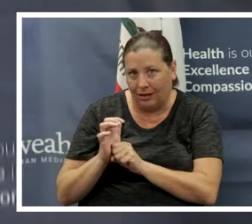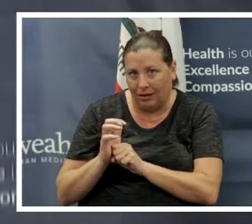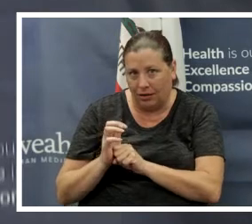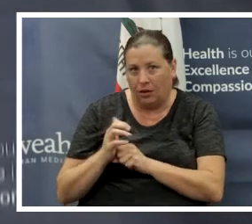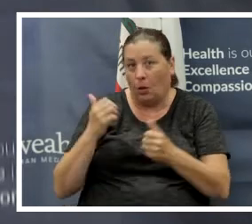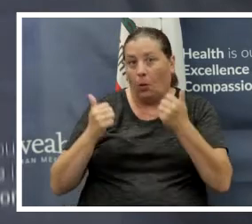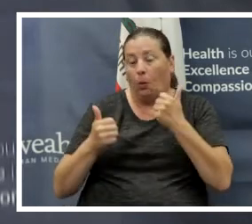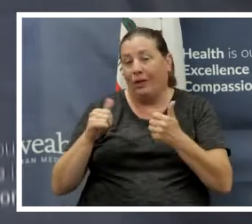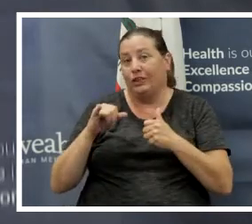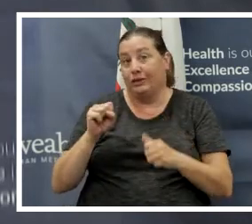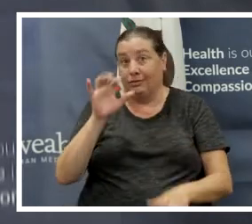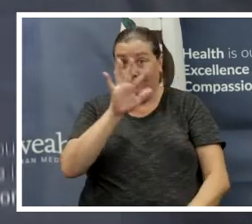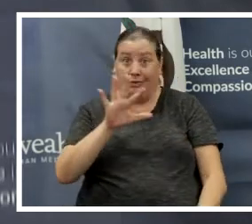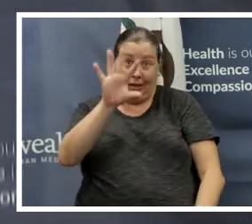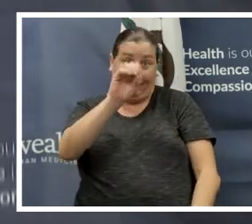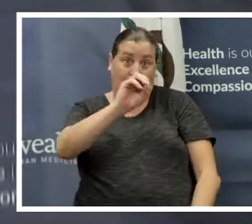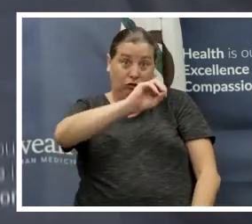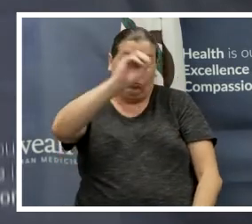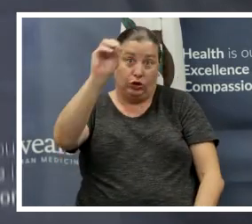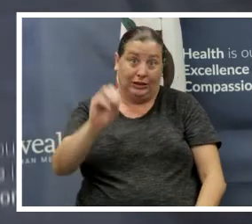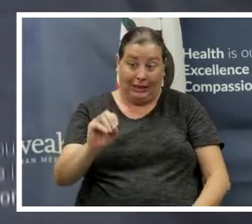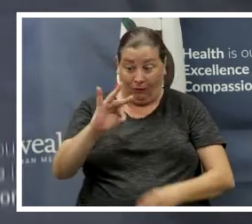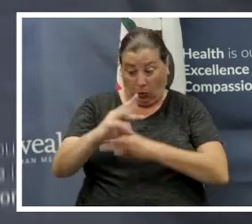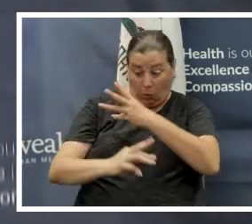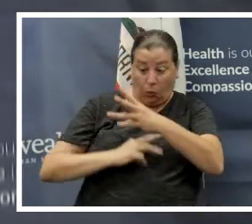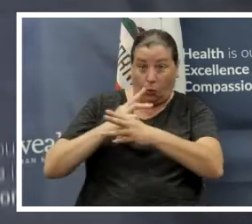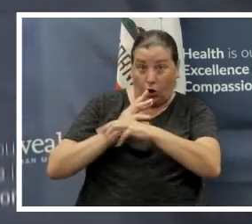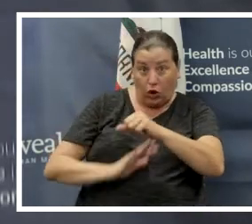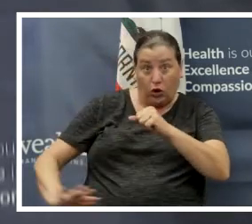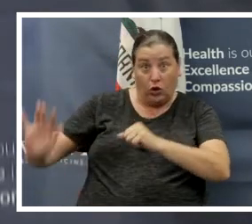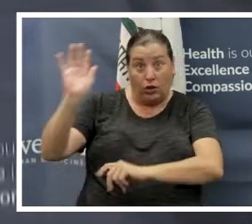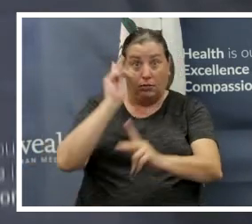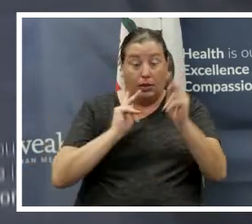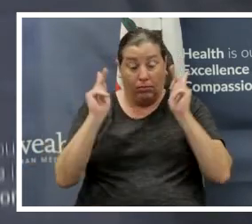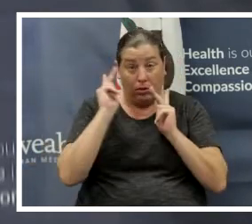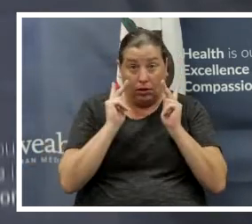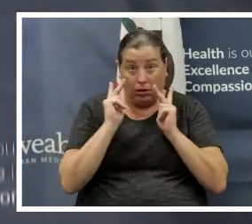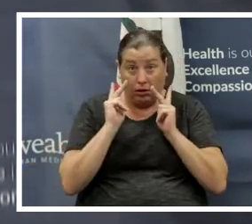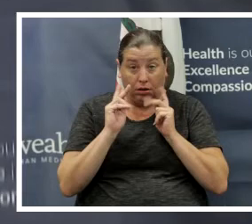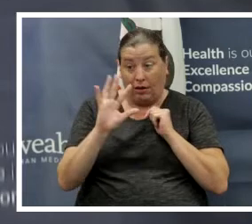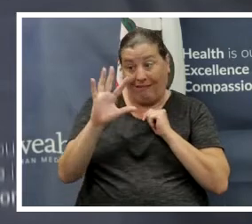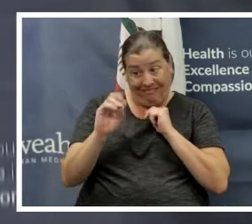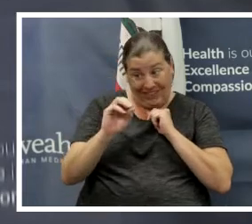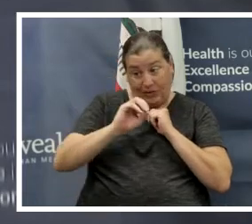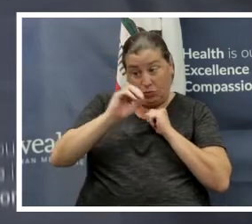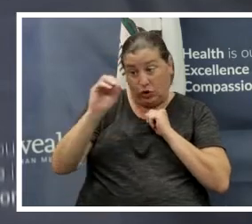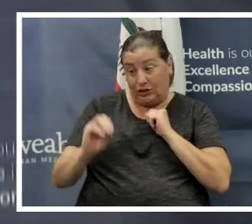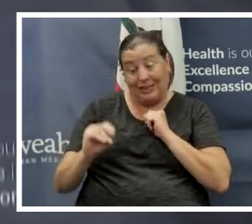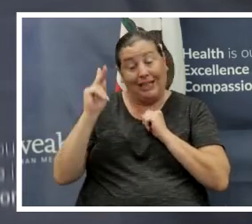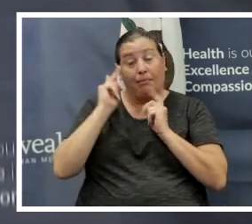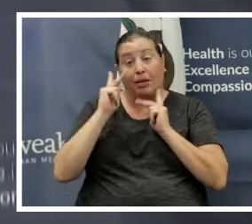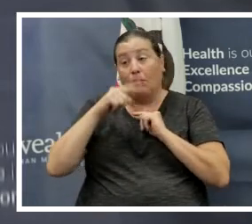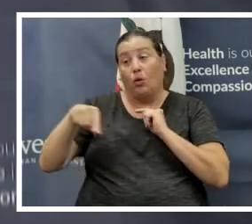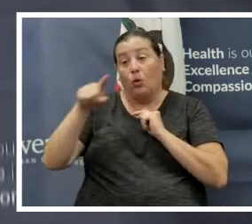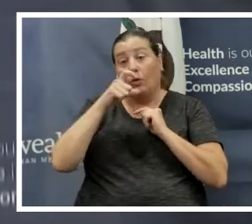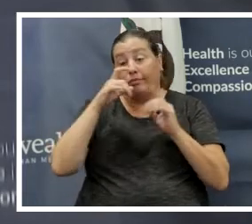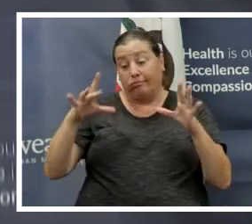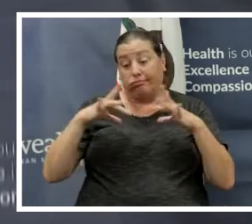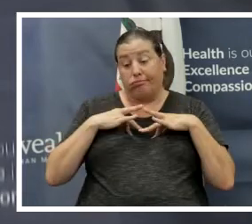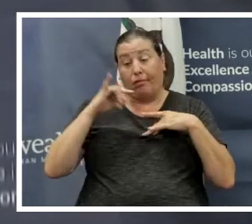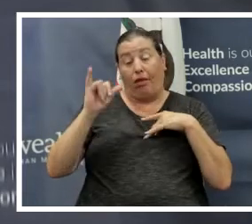according to scientists, that about 50% of the people that contract the virus will not experience any symptoms. Those are